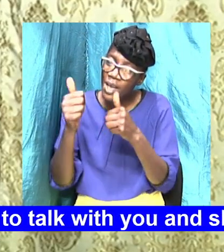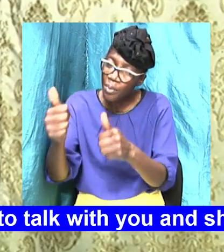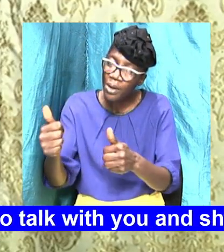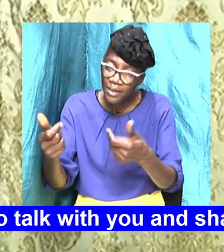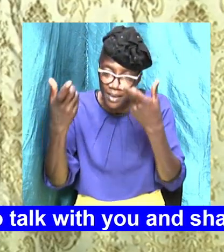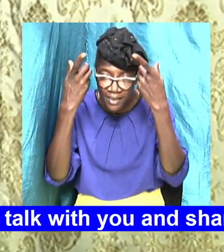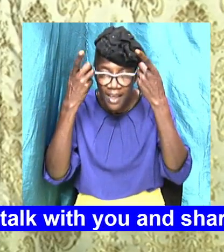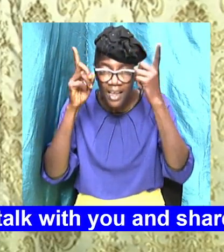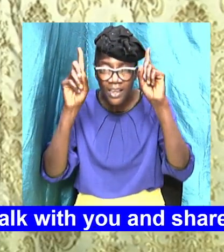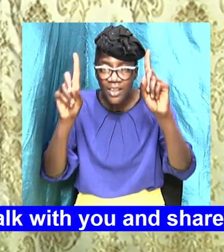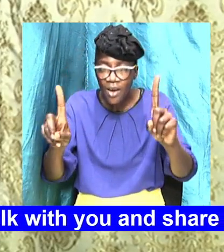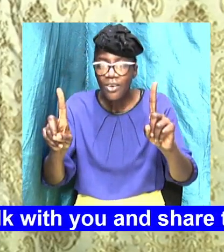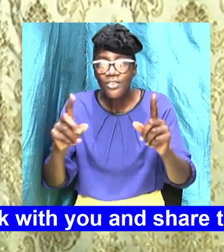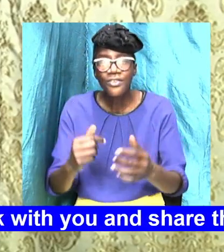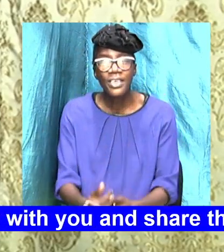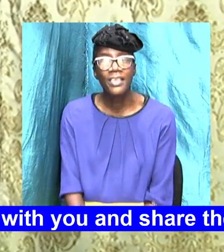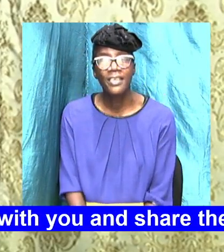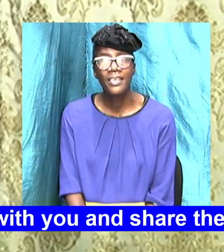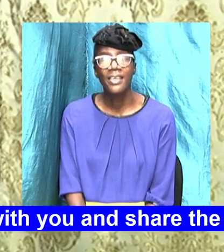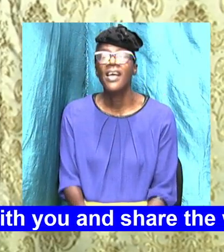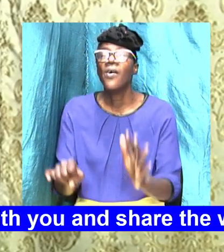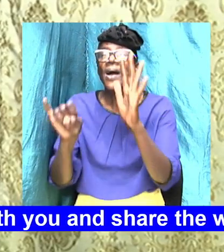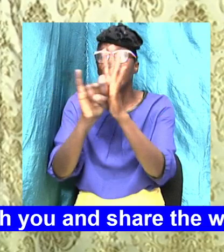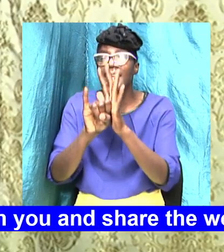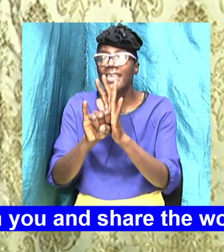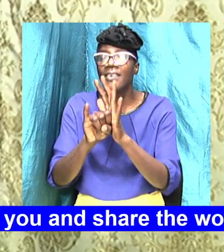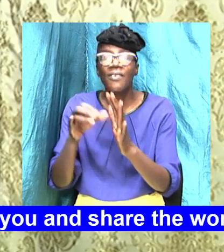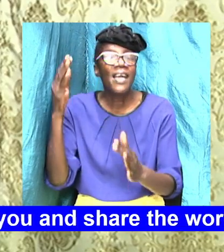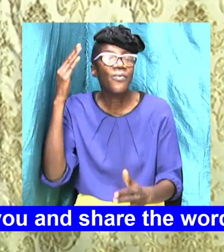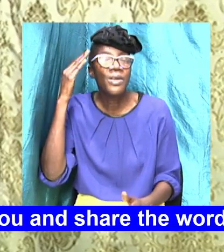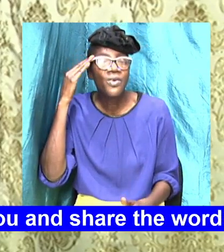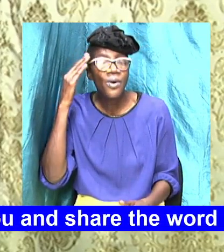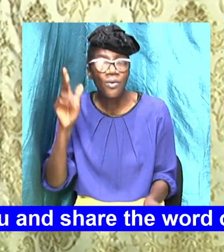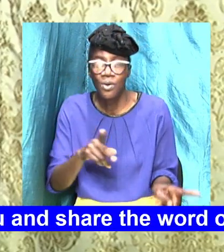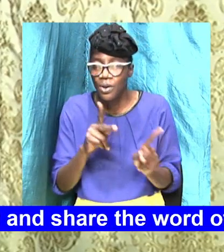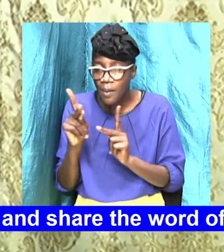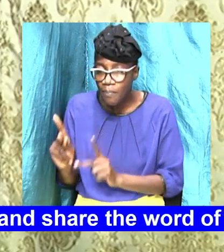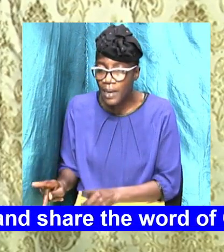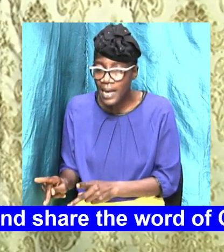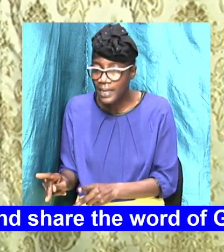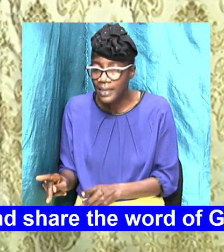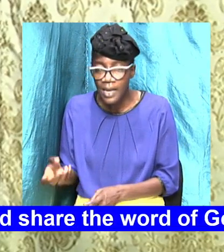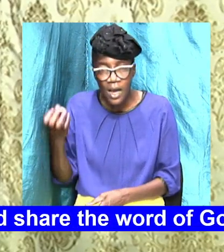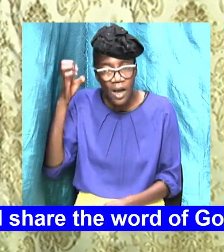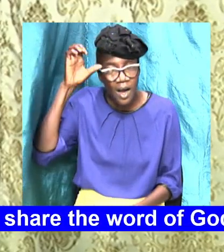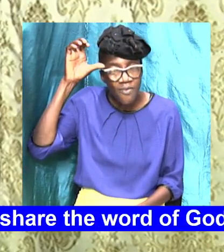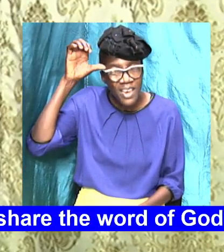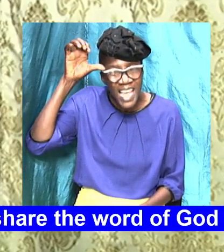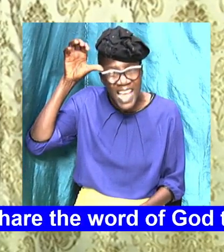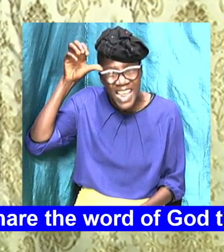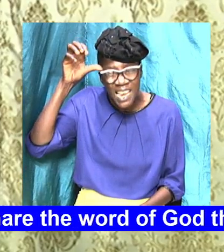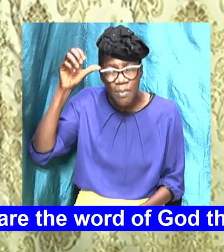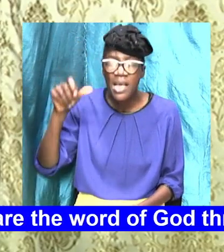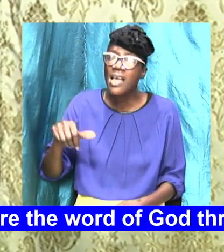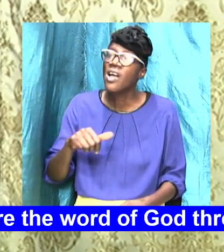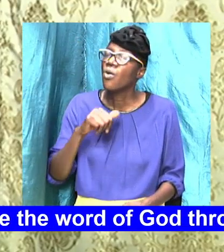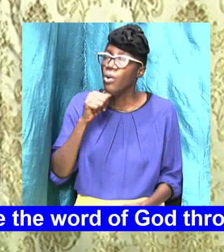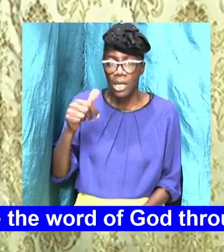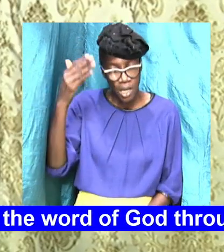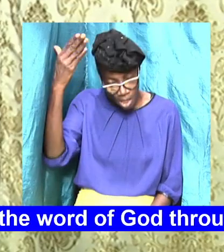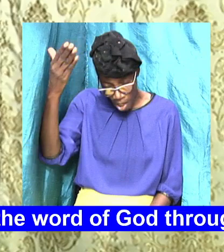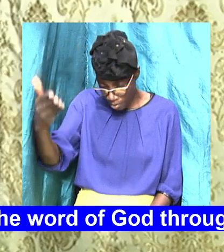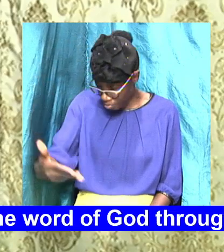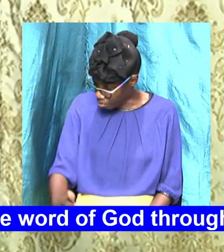here, we identify it, we know it, we know the plan of the adversary, and we're not bowing, we're